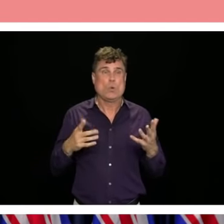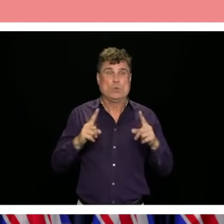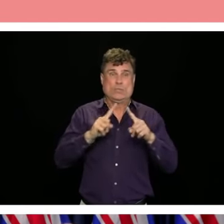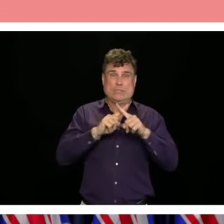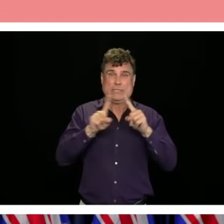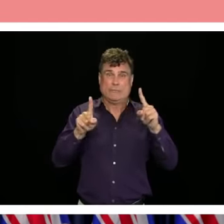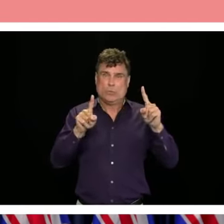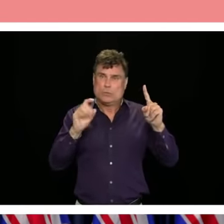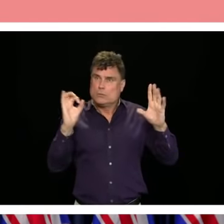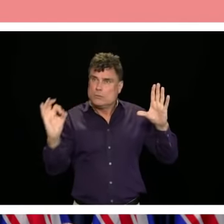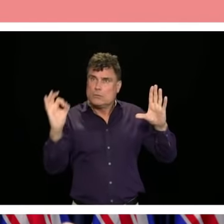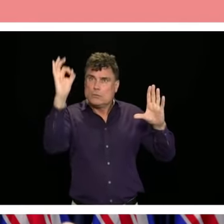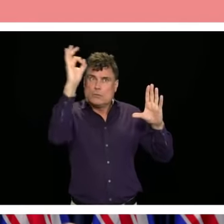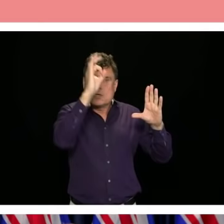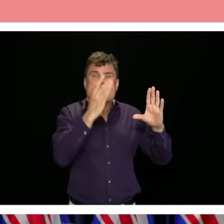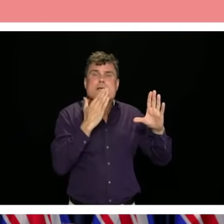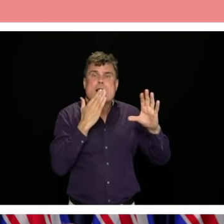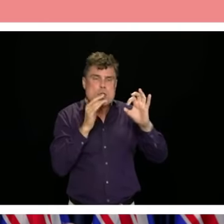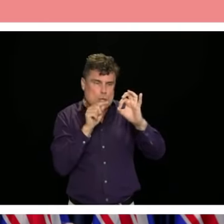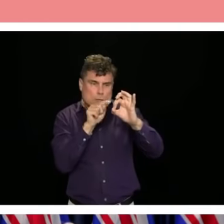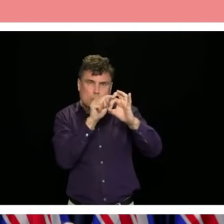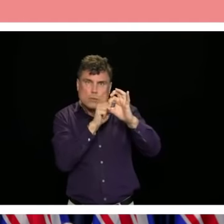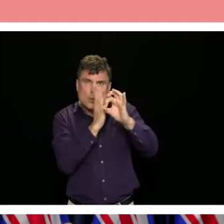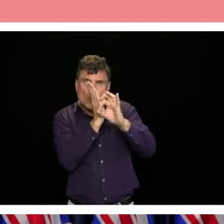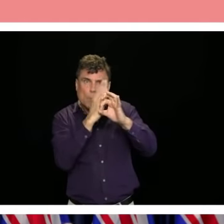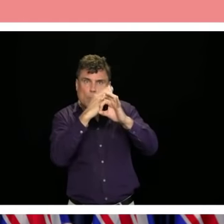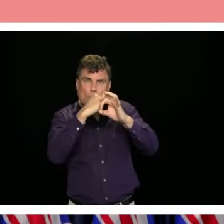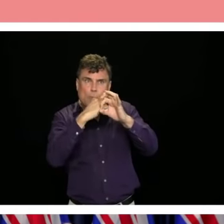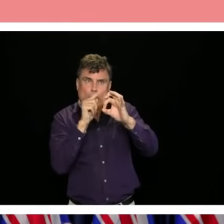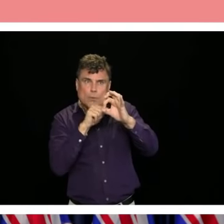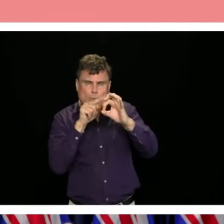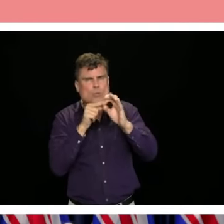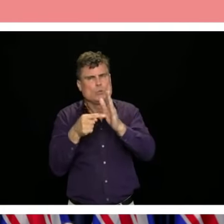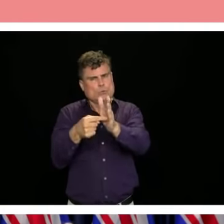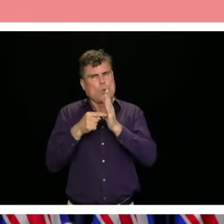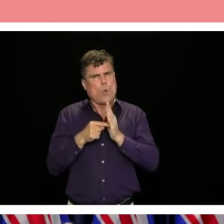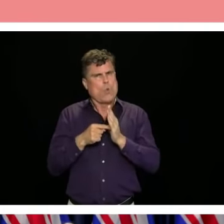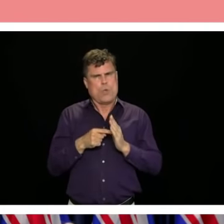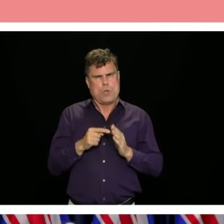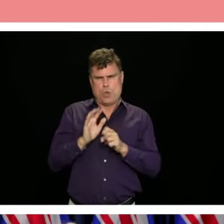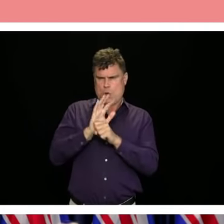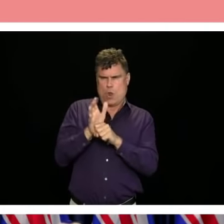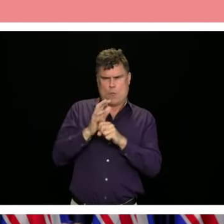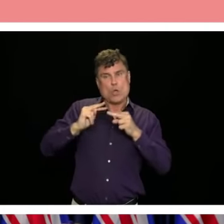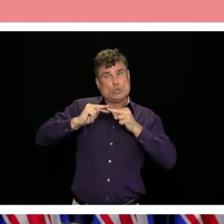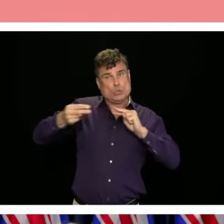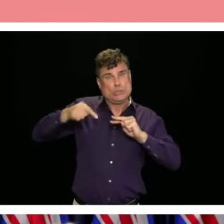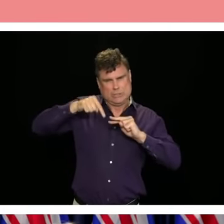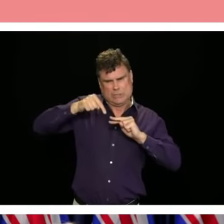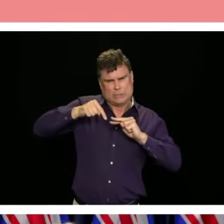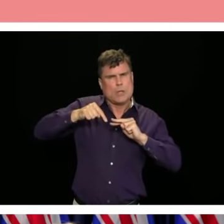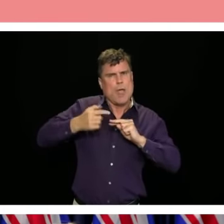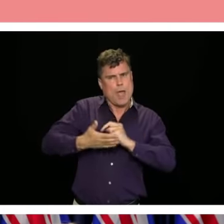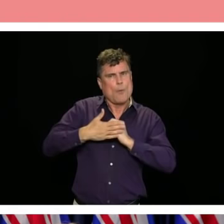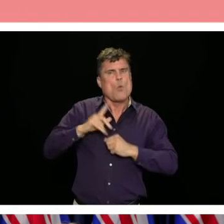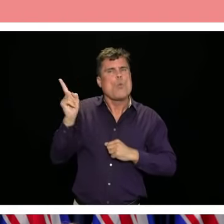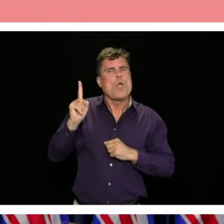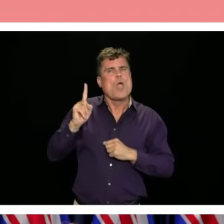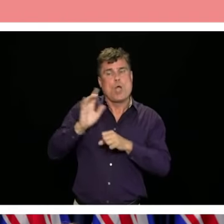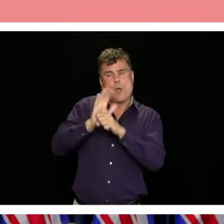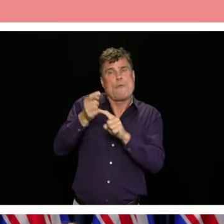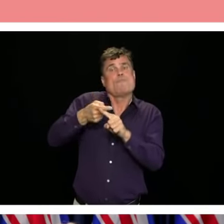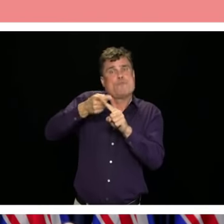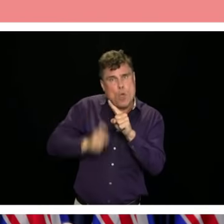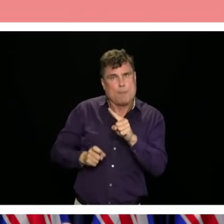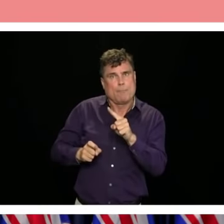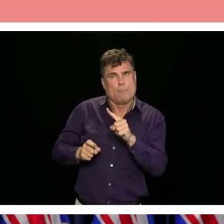Vancouver Island and the interior, also related to people returning from travel from many parts of the world. We know there was a number of clusters